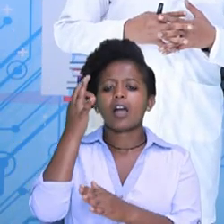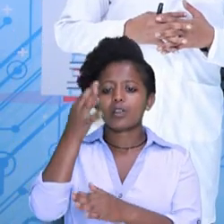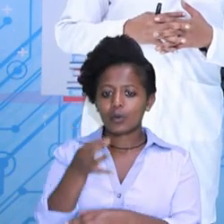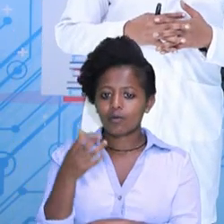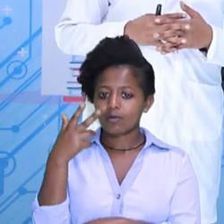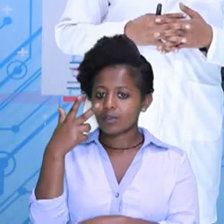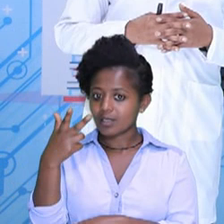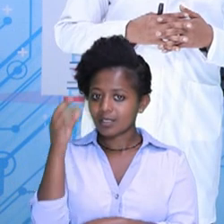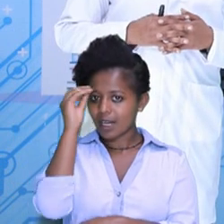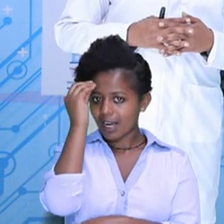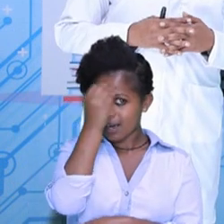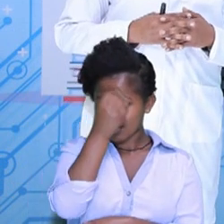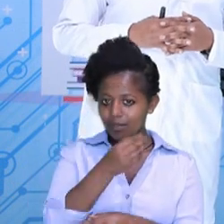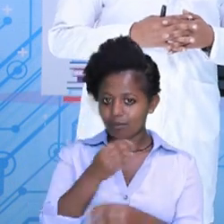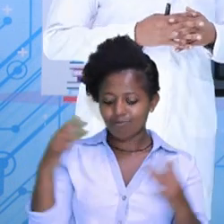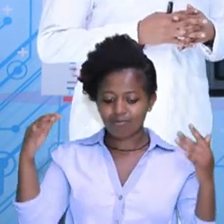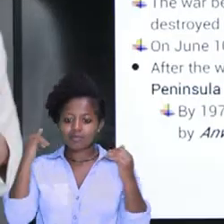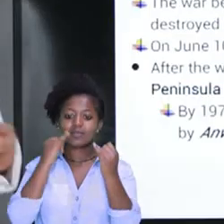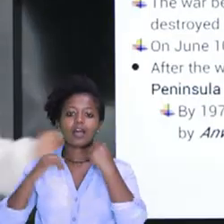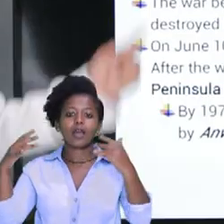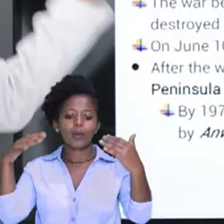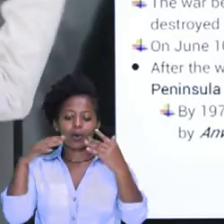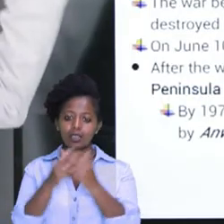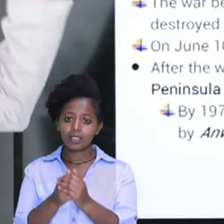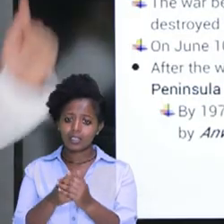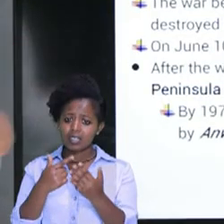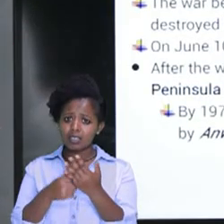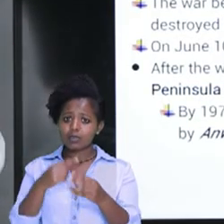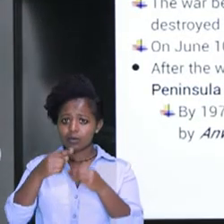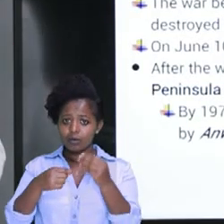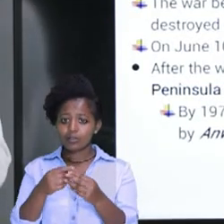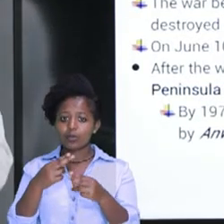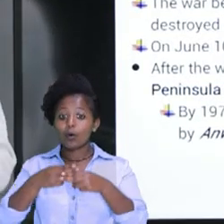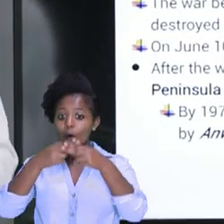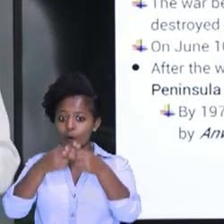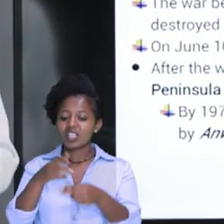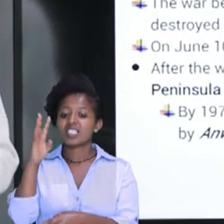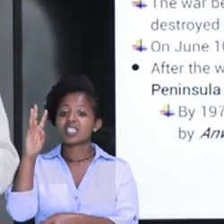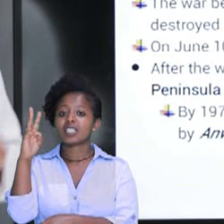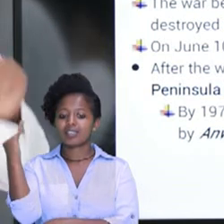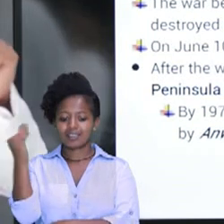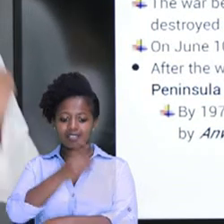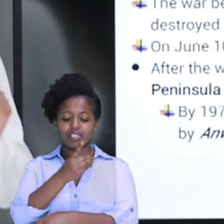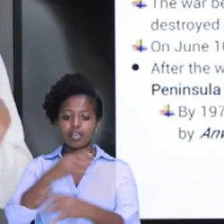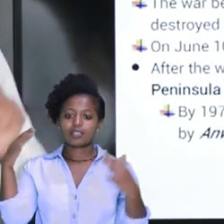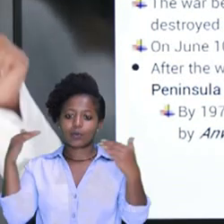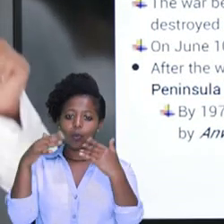Third Arab-Israel War. It also called the Six-Day War.